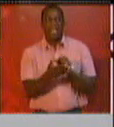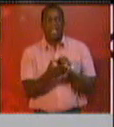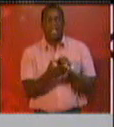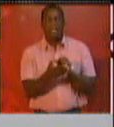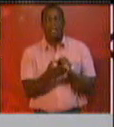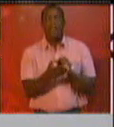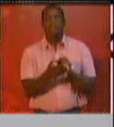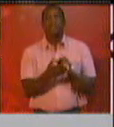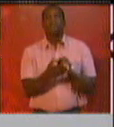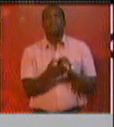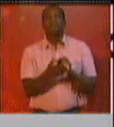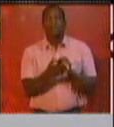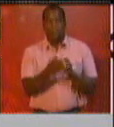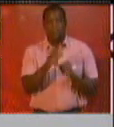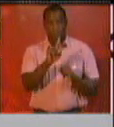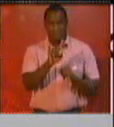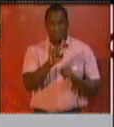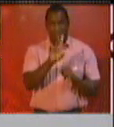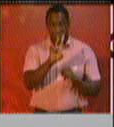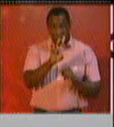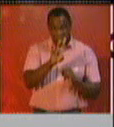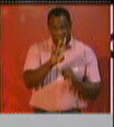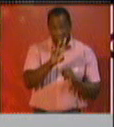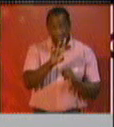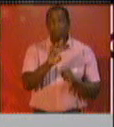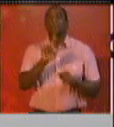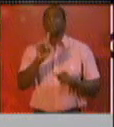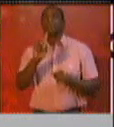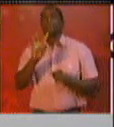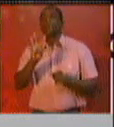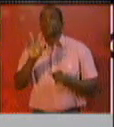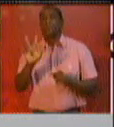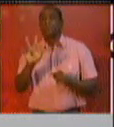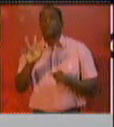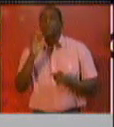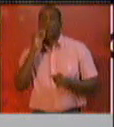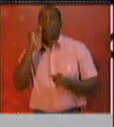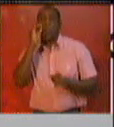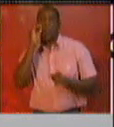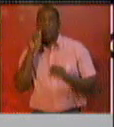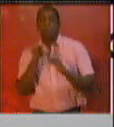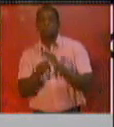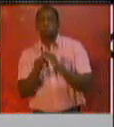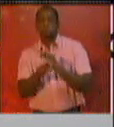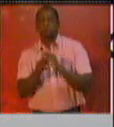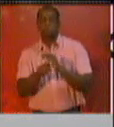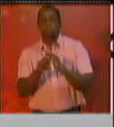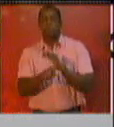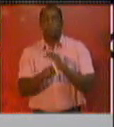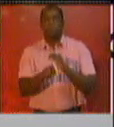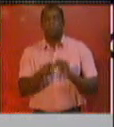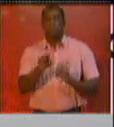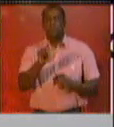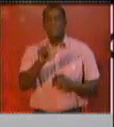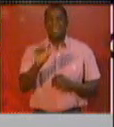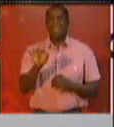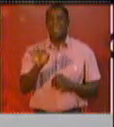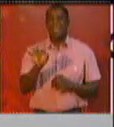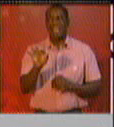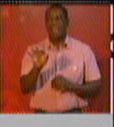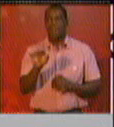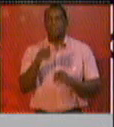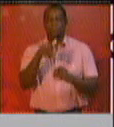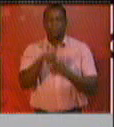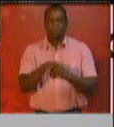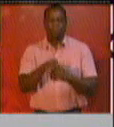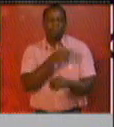those 177, 143 are currently in home isolation, and 29 patients are